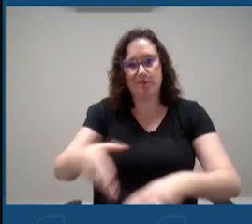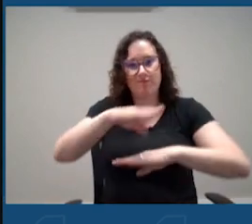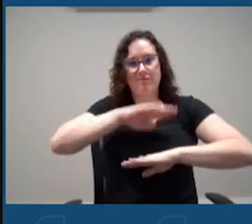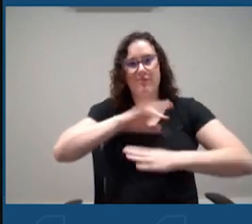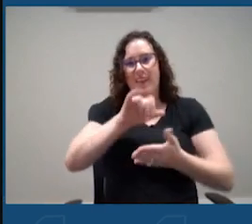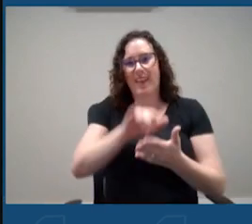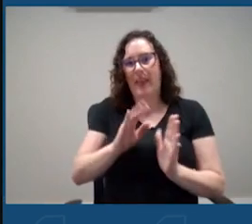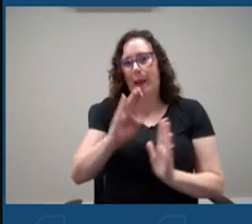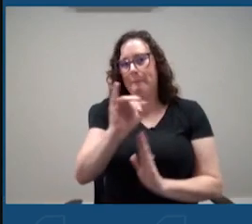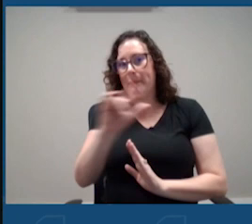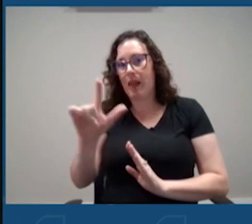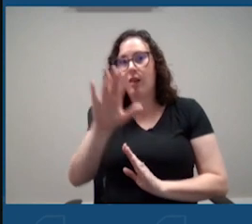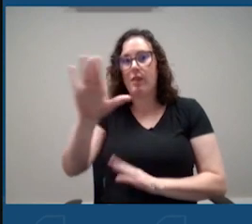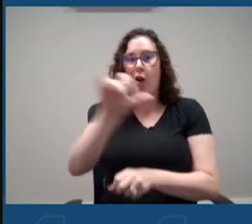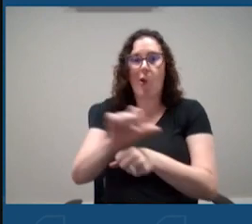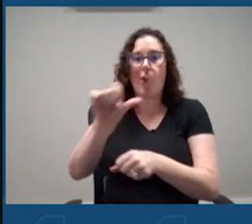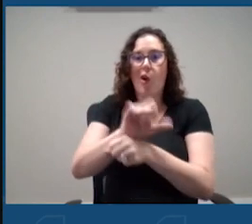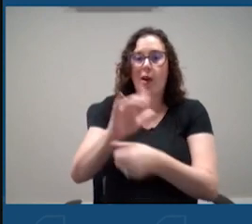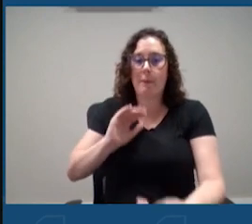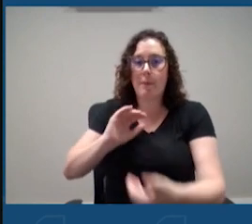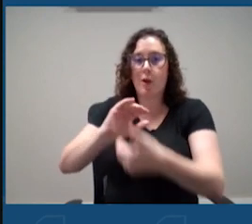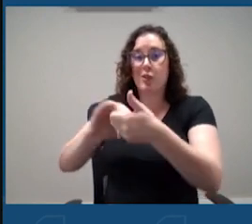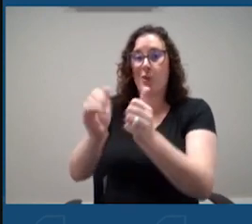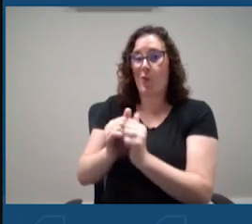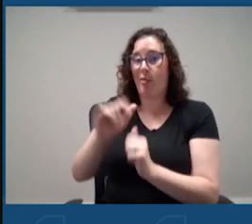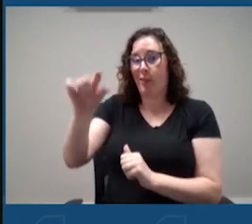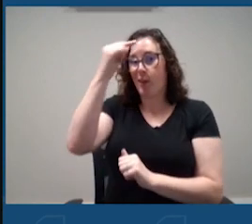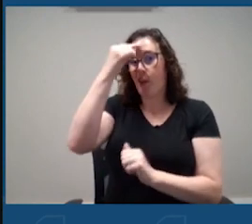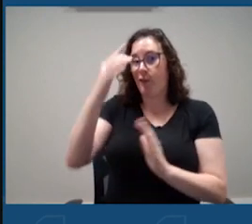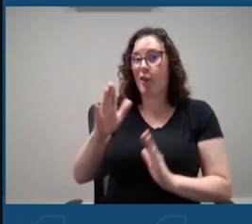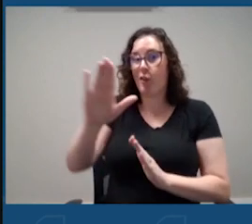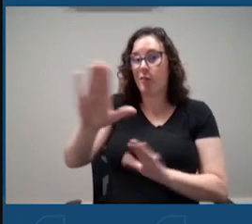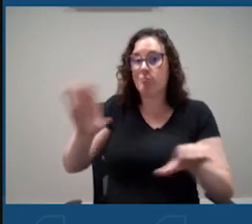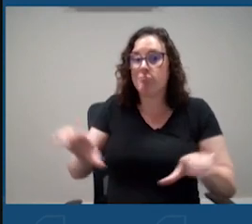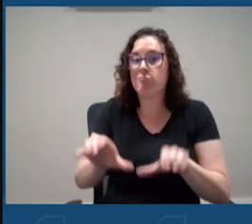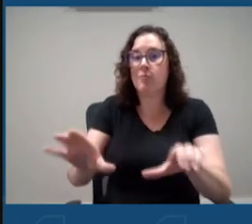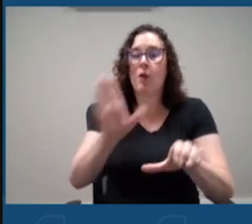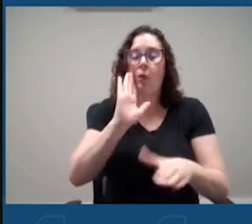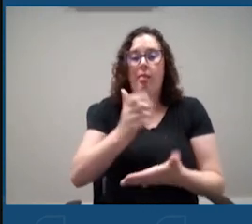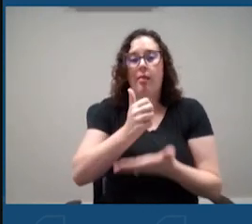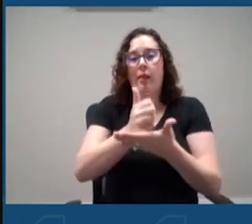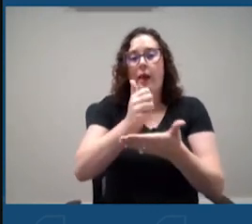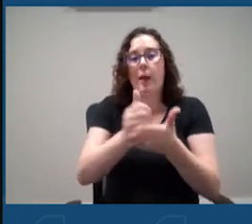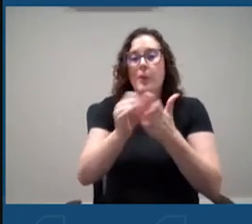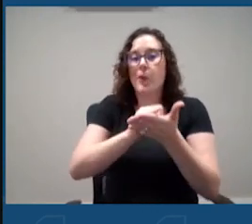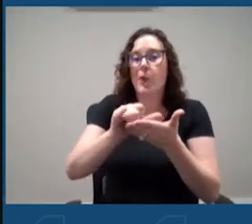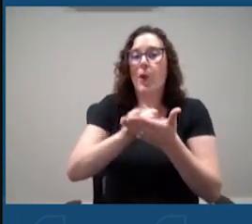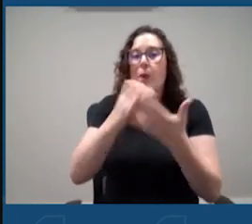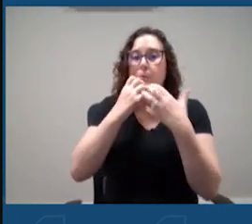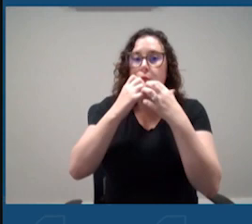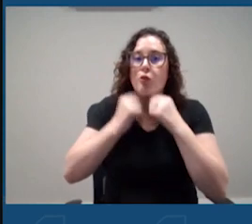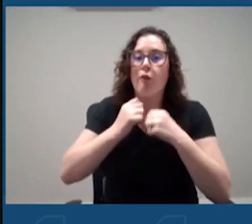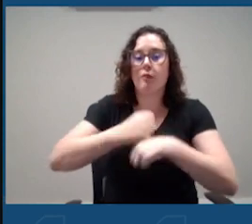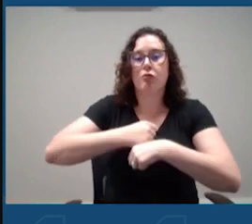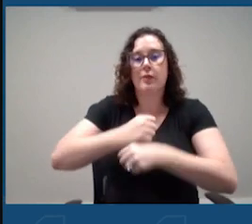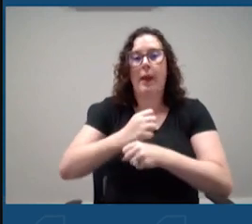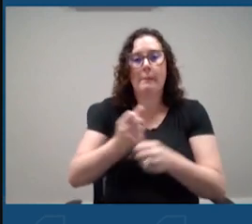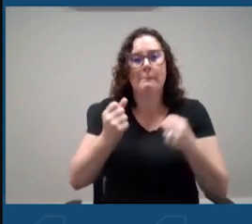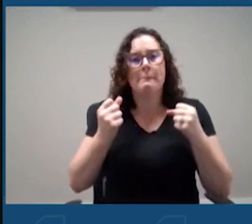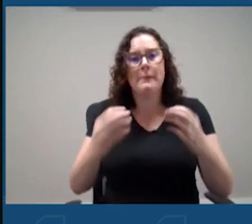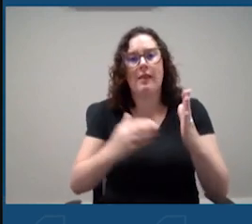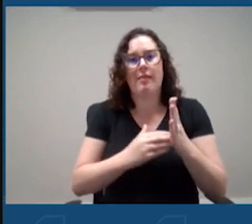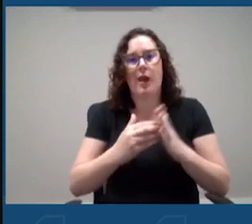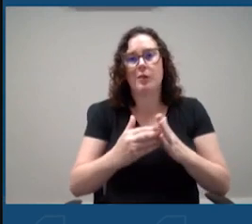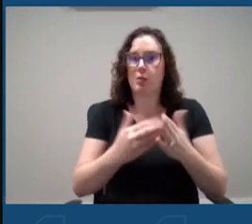and partnership with Governor Hochul's actions will help New York preserve and create thousands of well-paying jobs, lower utility bills,